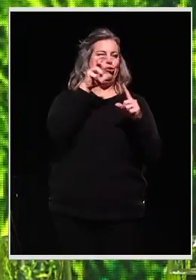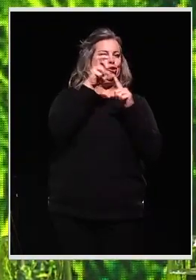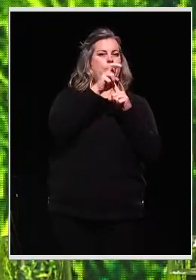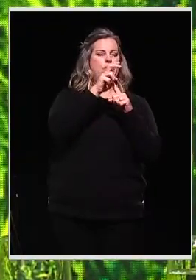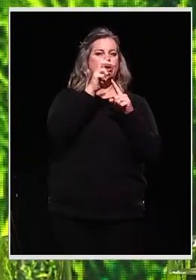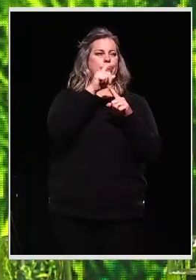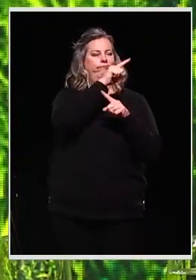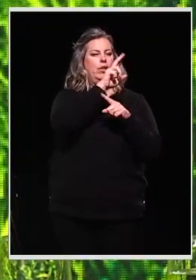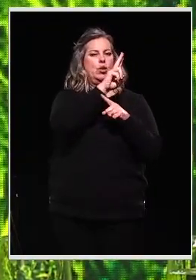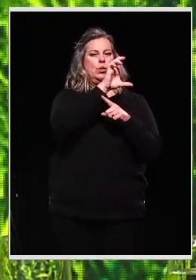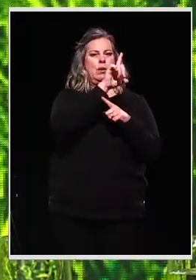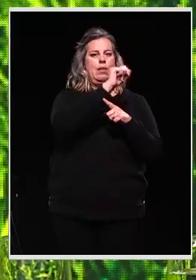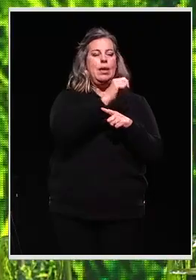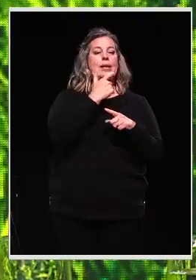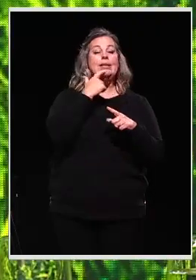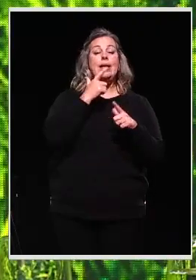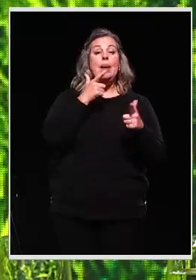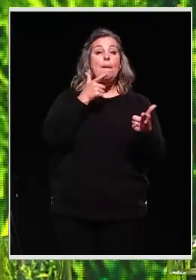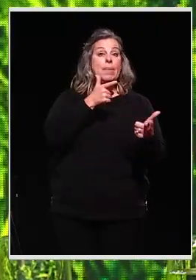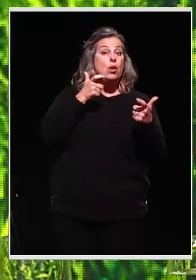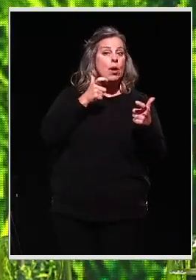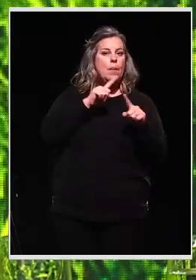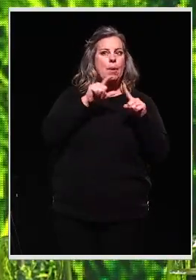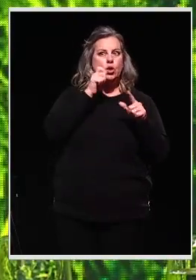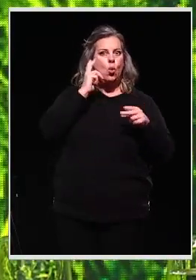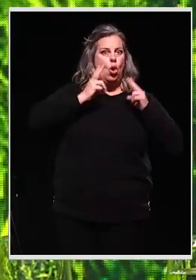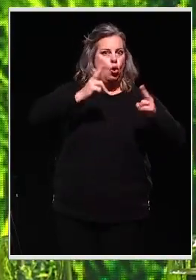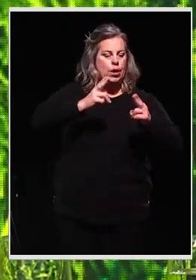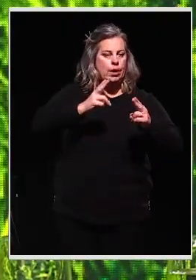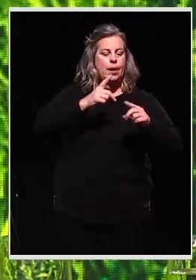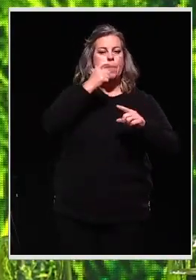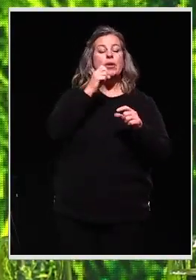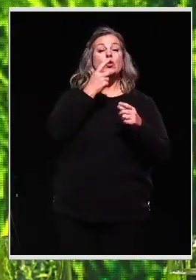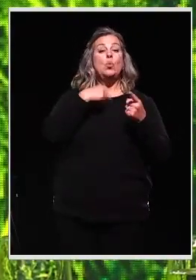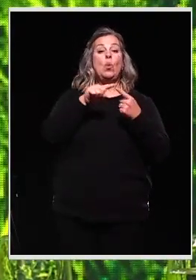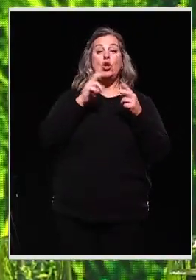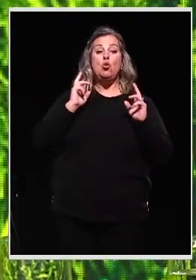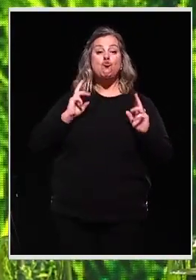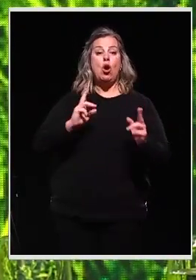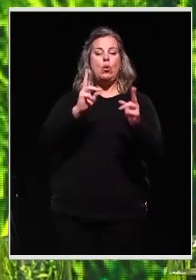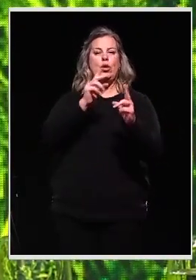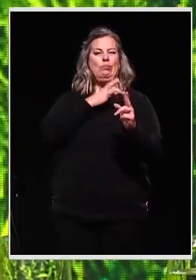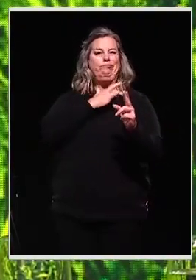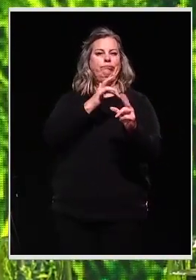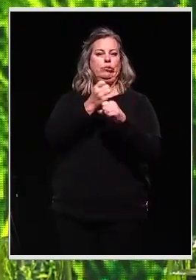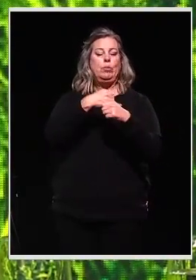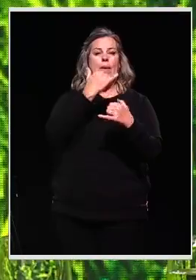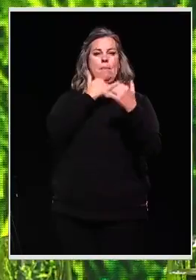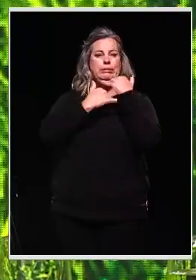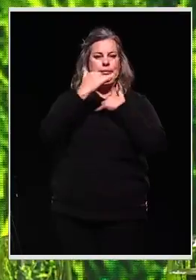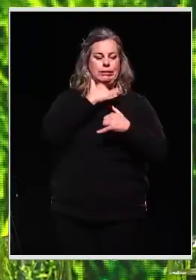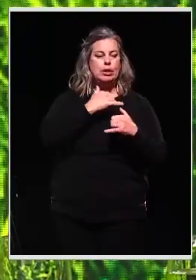And I think that's where we find ourselves. We have to be quick, but we better not hurry, because when you hurry, you make mistakes. So how do we be quick? Well, we're quick when we